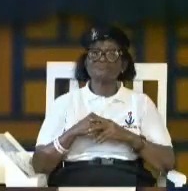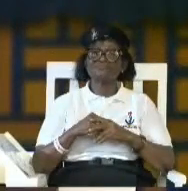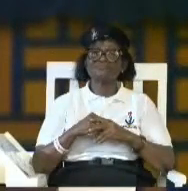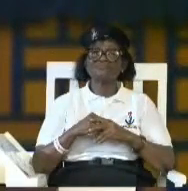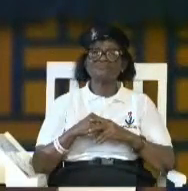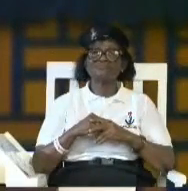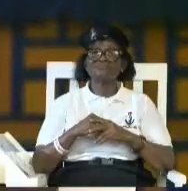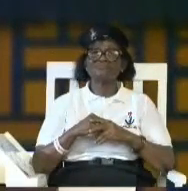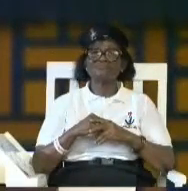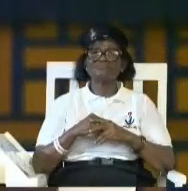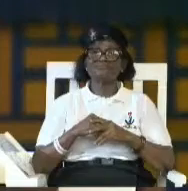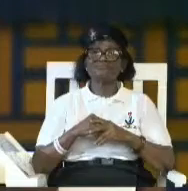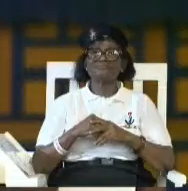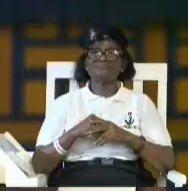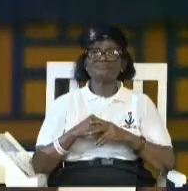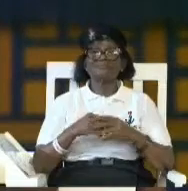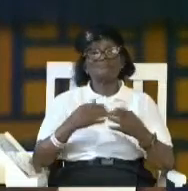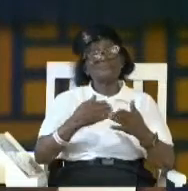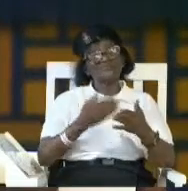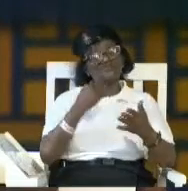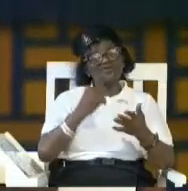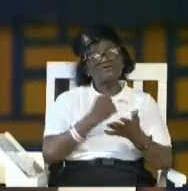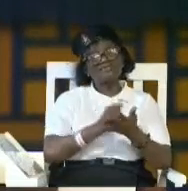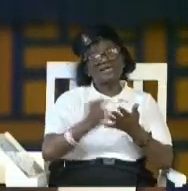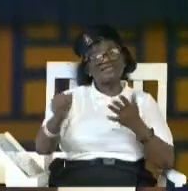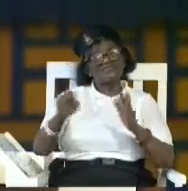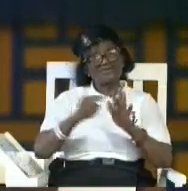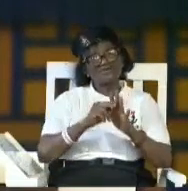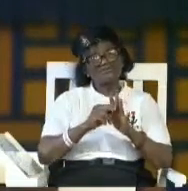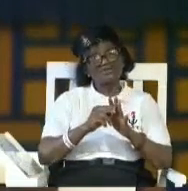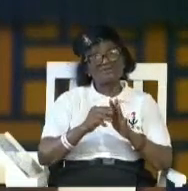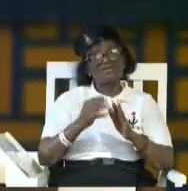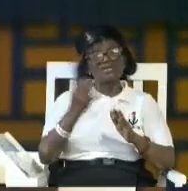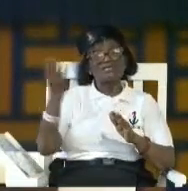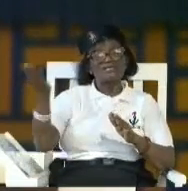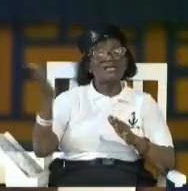Of course, before sanctification, there must be salvation.